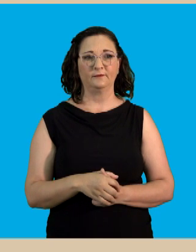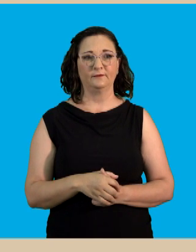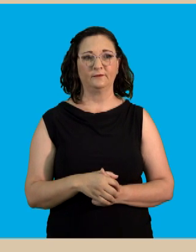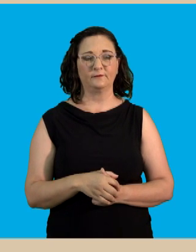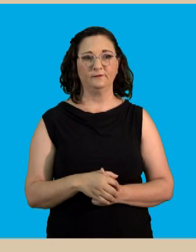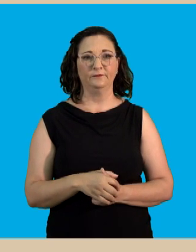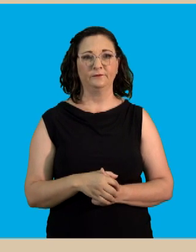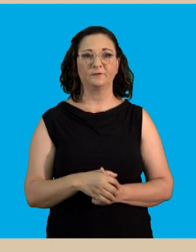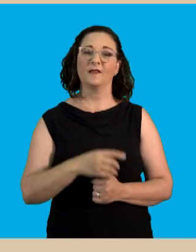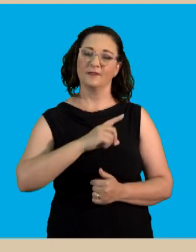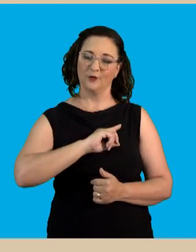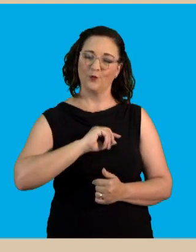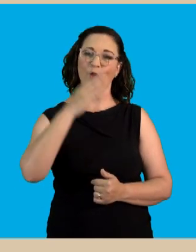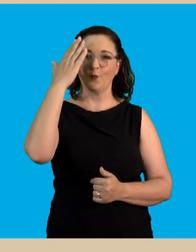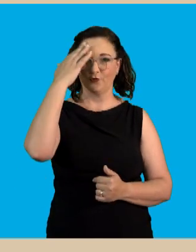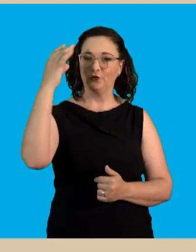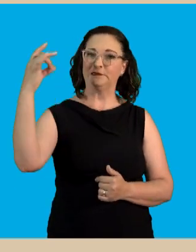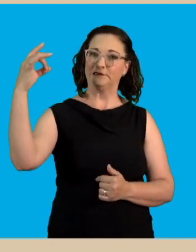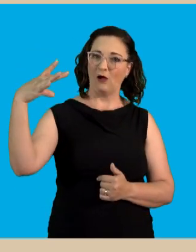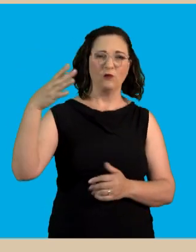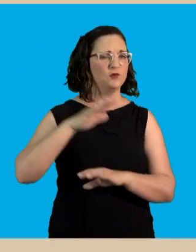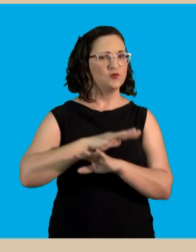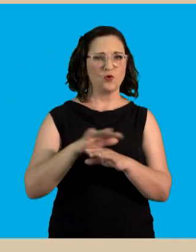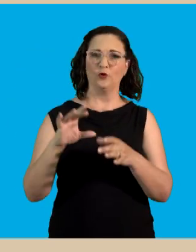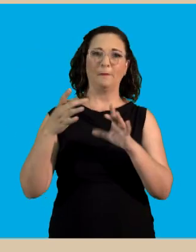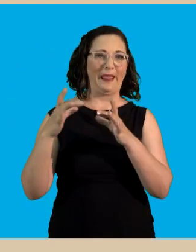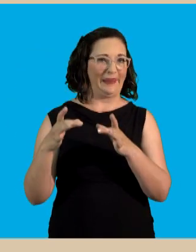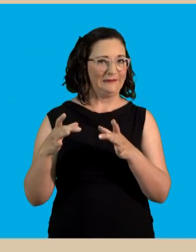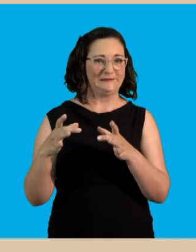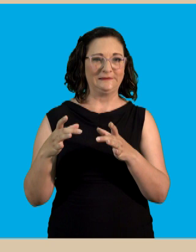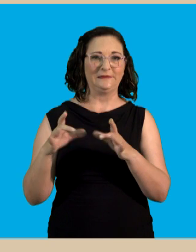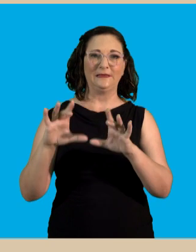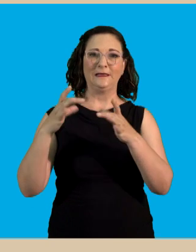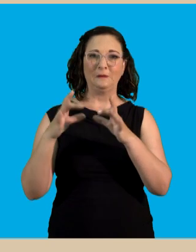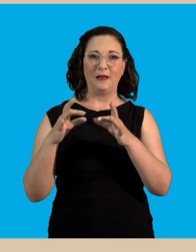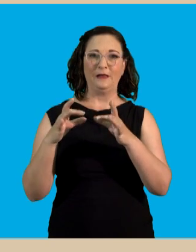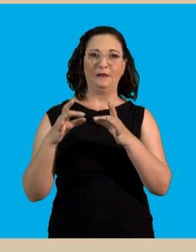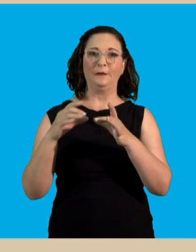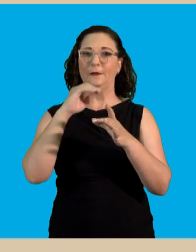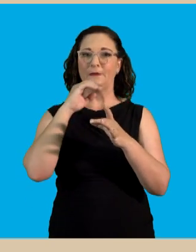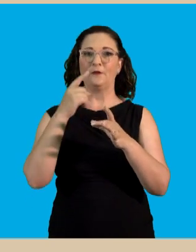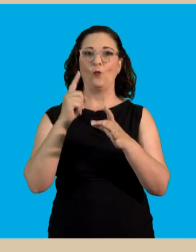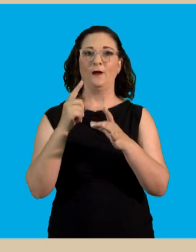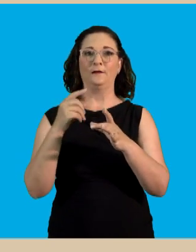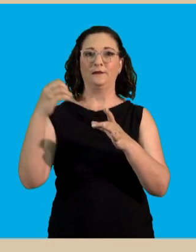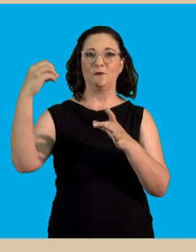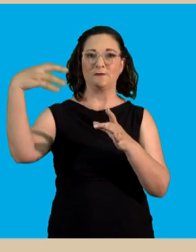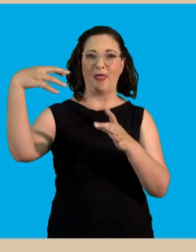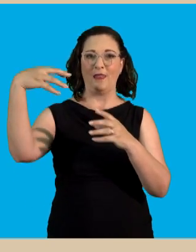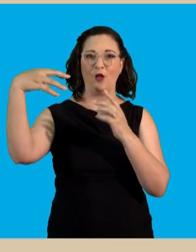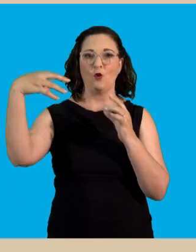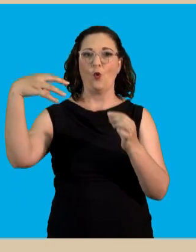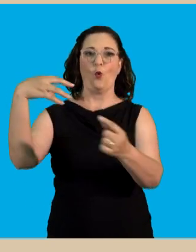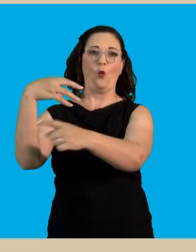star. The sun is a star, it is not a planet. Planets are the ones that orbit around the